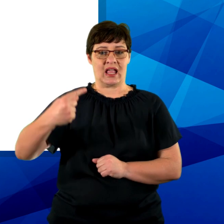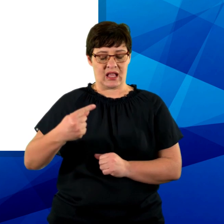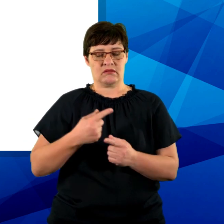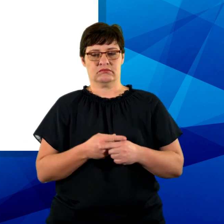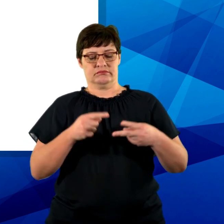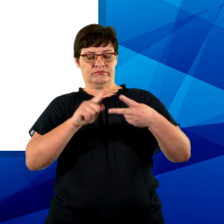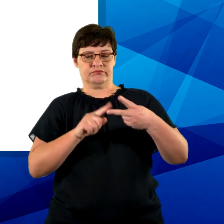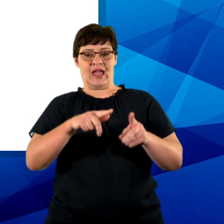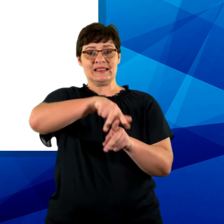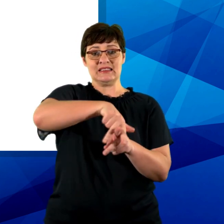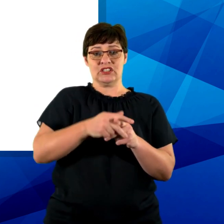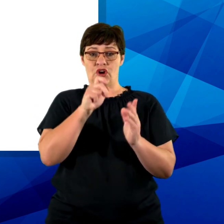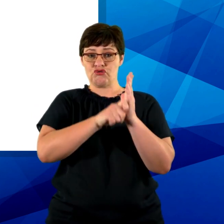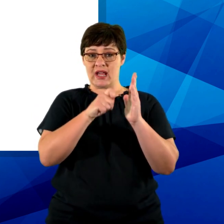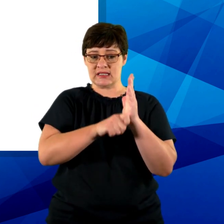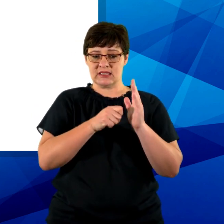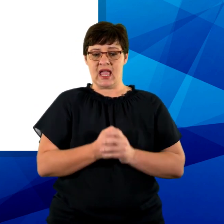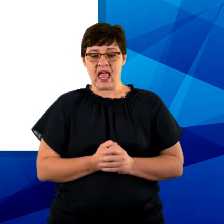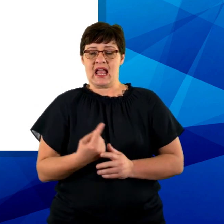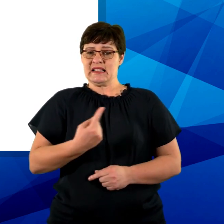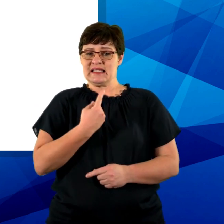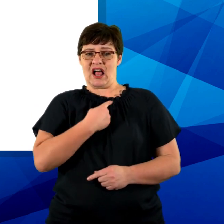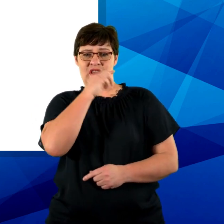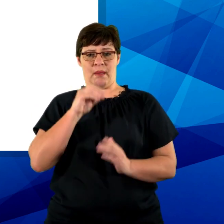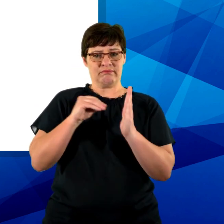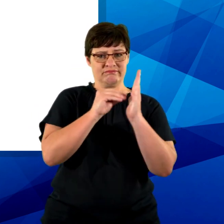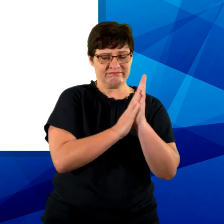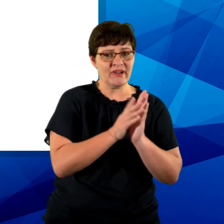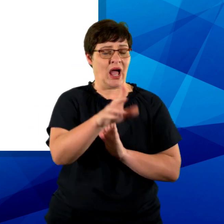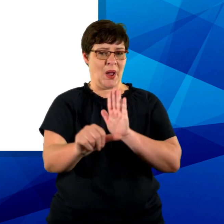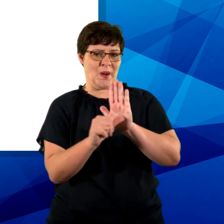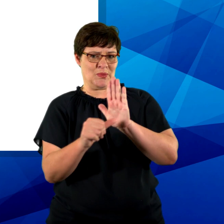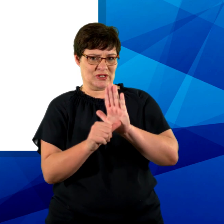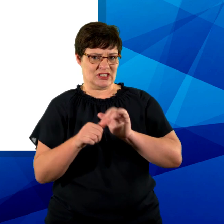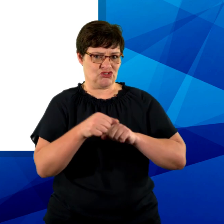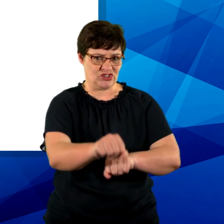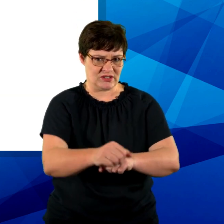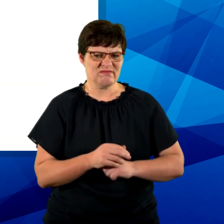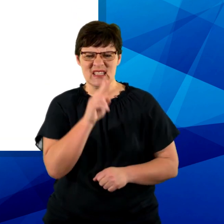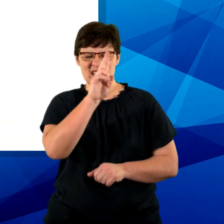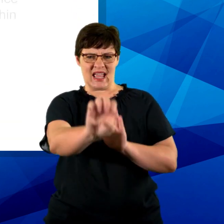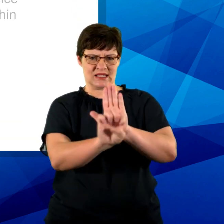of self-mention are useful strategies. Let's look at some practical examples.